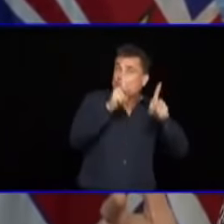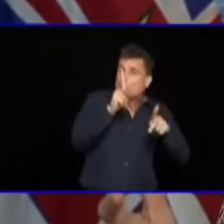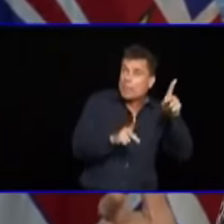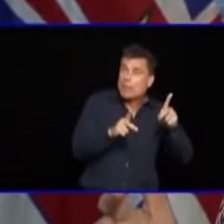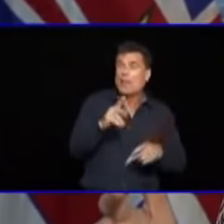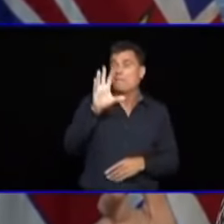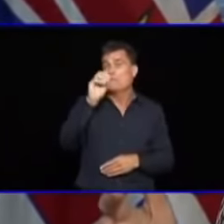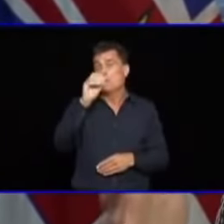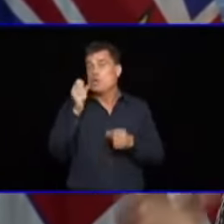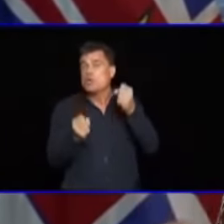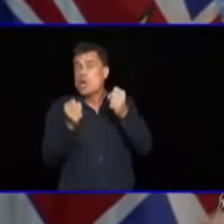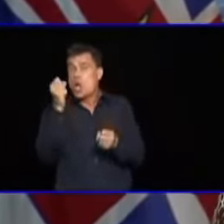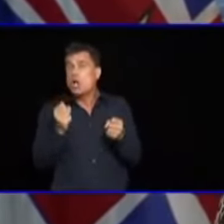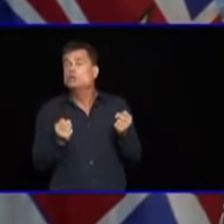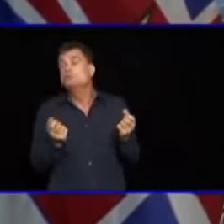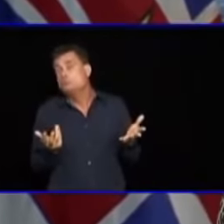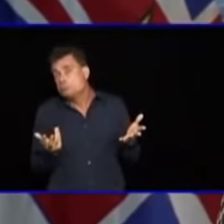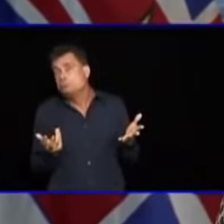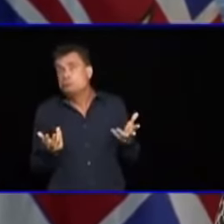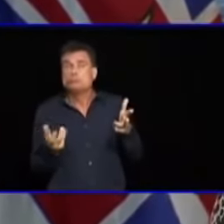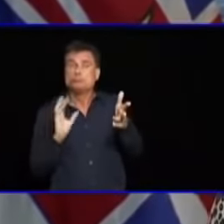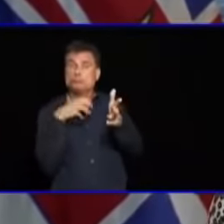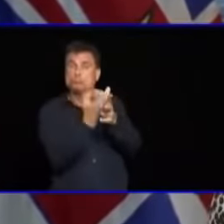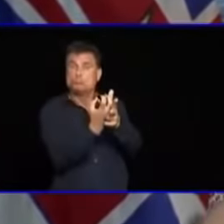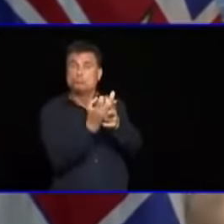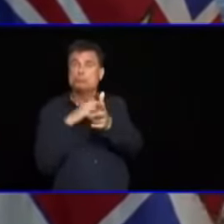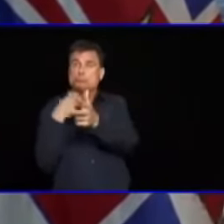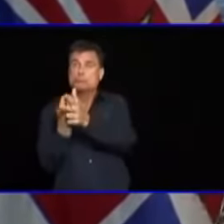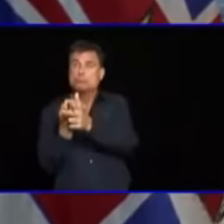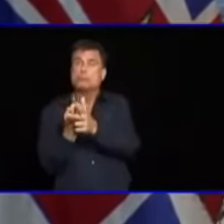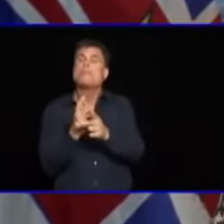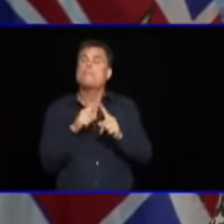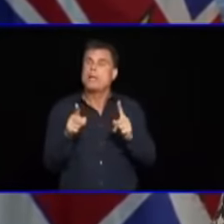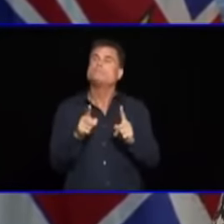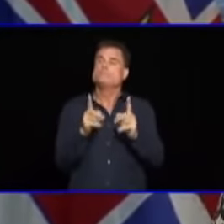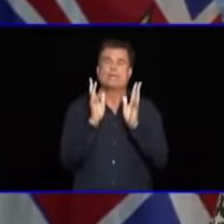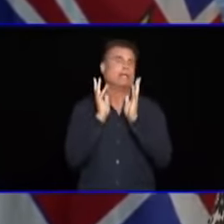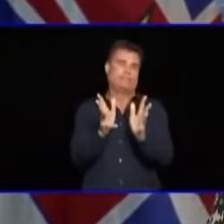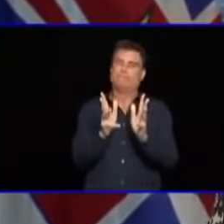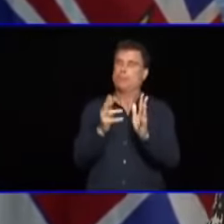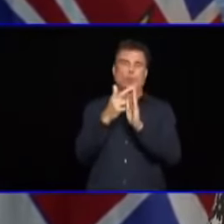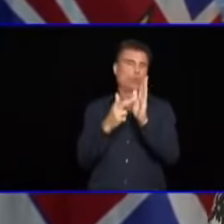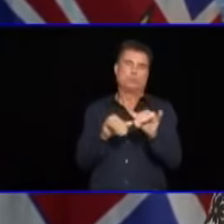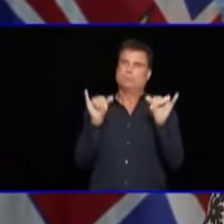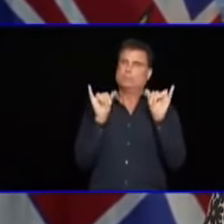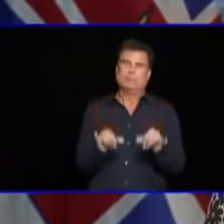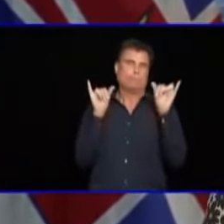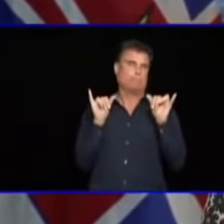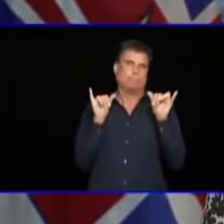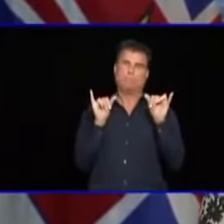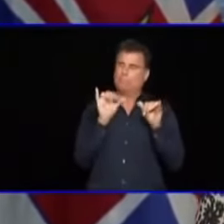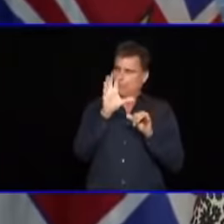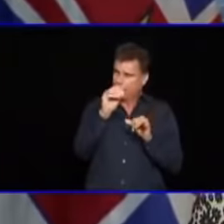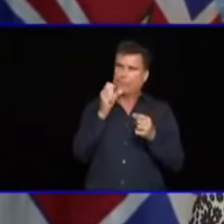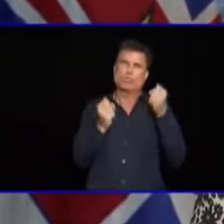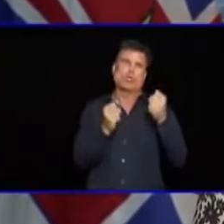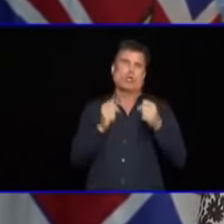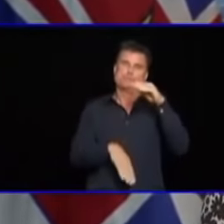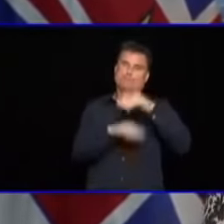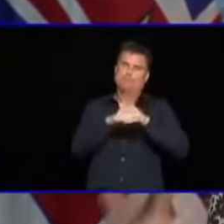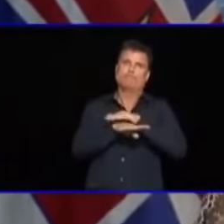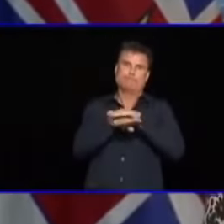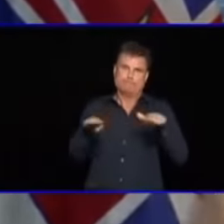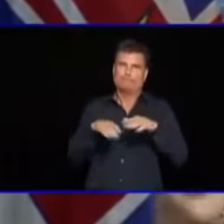keeping it at that manageable level. We know that even though people have the best of intentions, when you get large groups